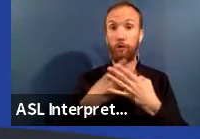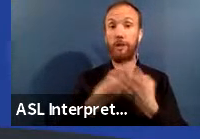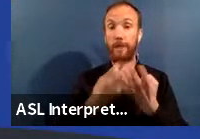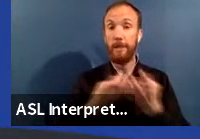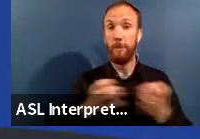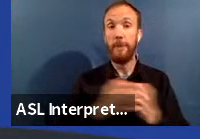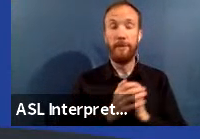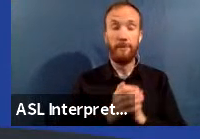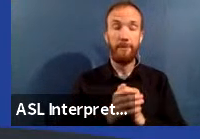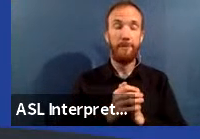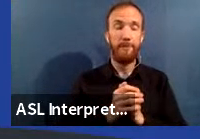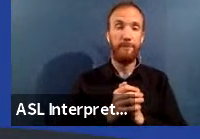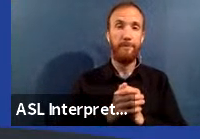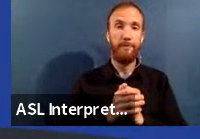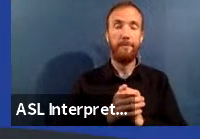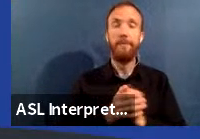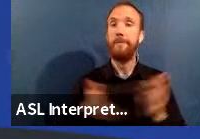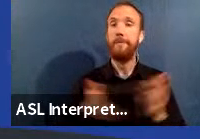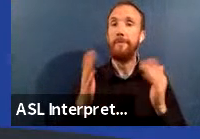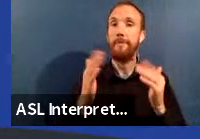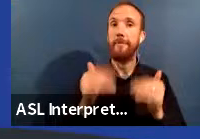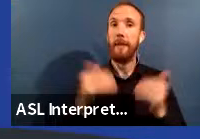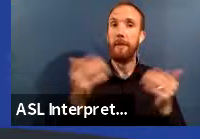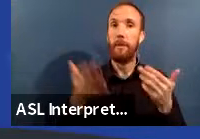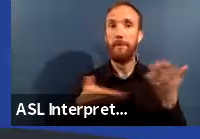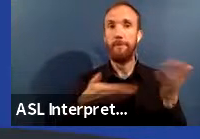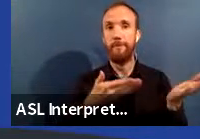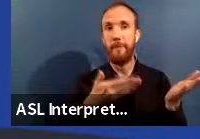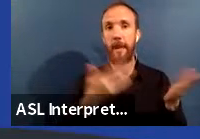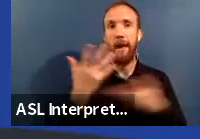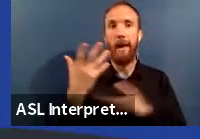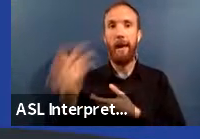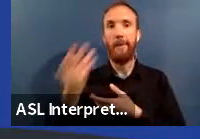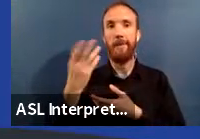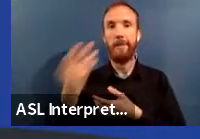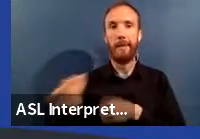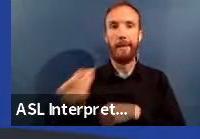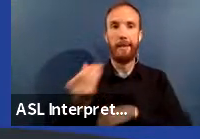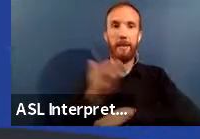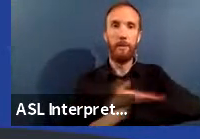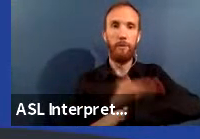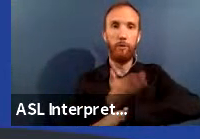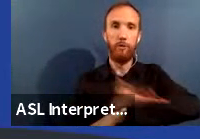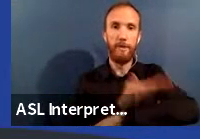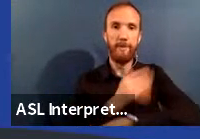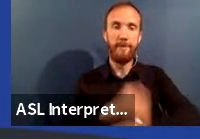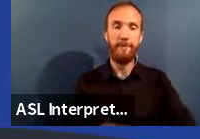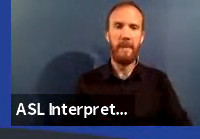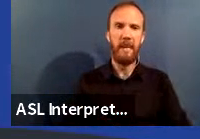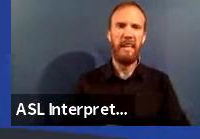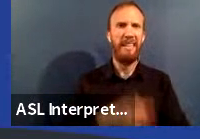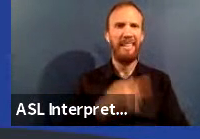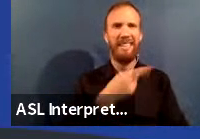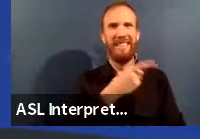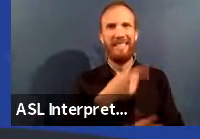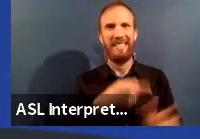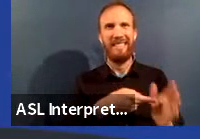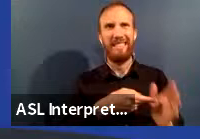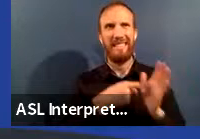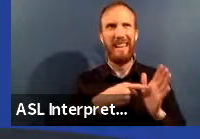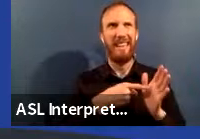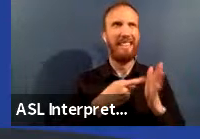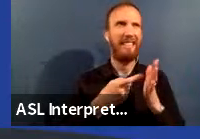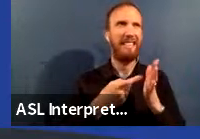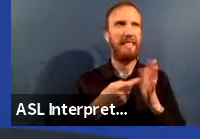These next couple categories focus on exterior site improvements. These usually take about 6 months to a year to complete, this